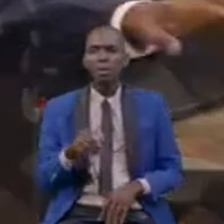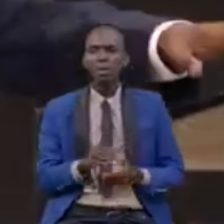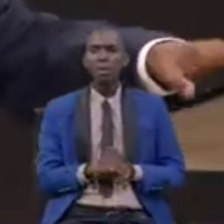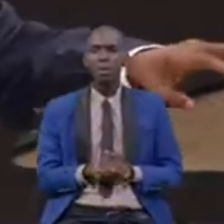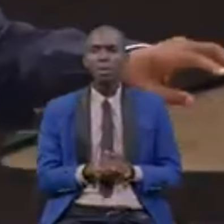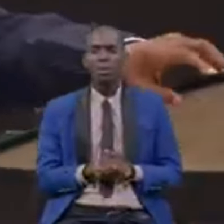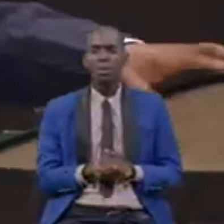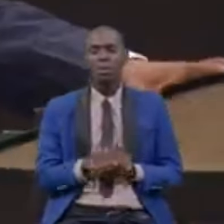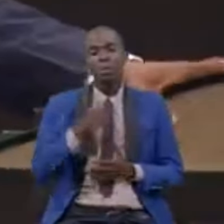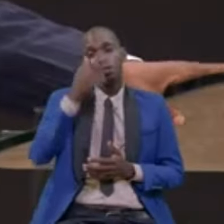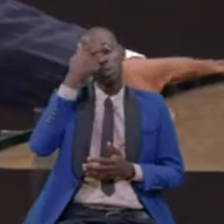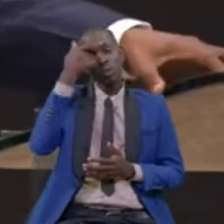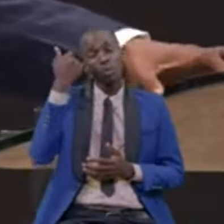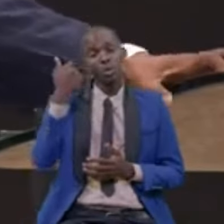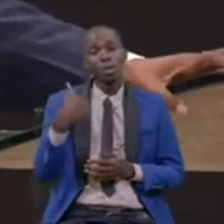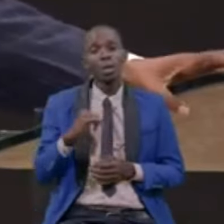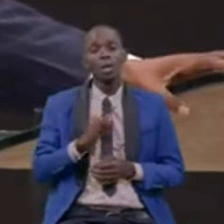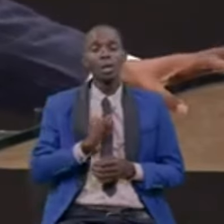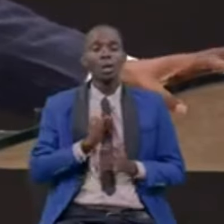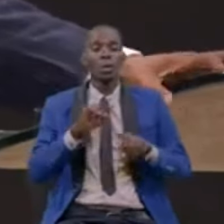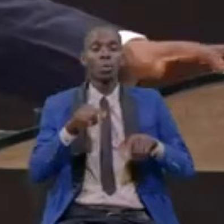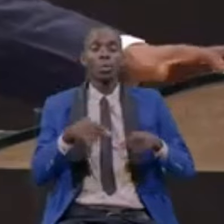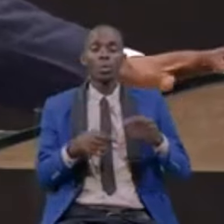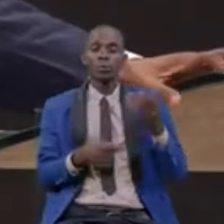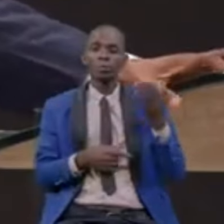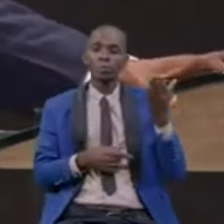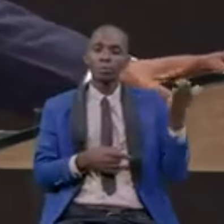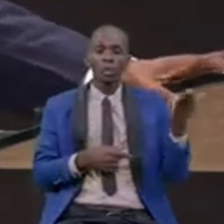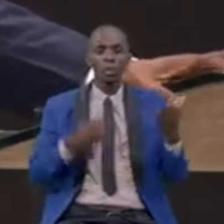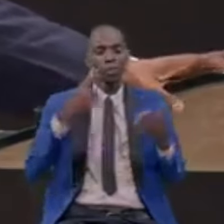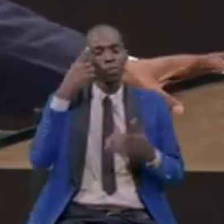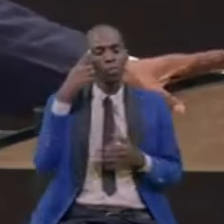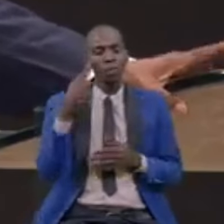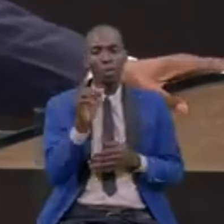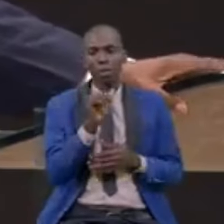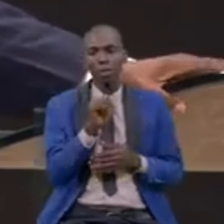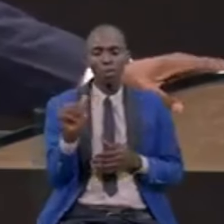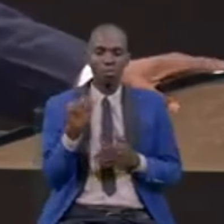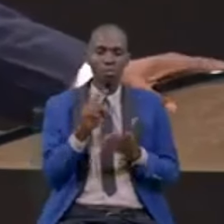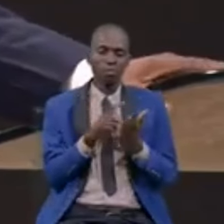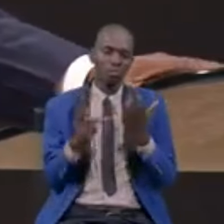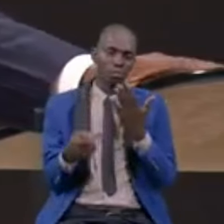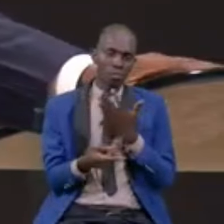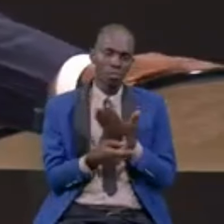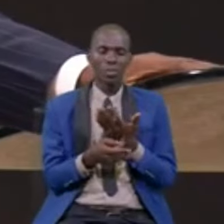Well, because I went for crusade and conference,